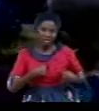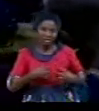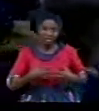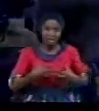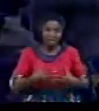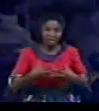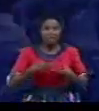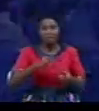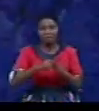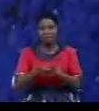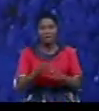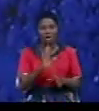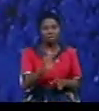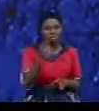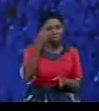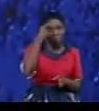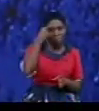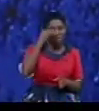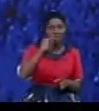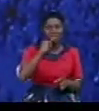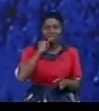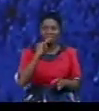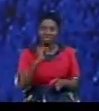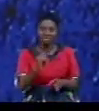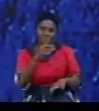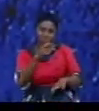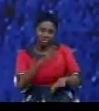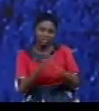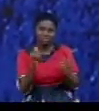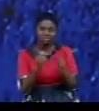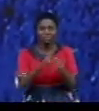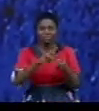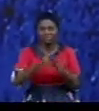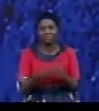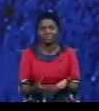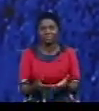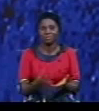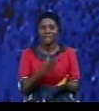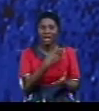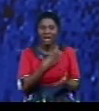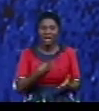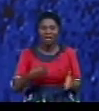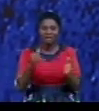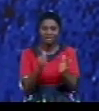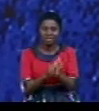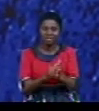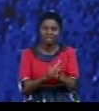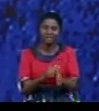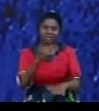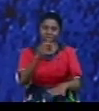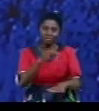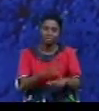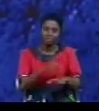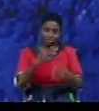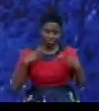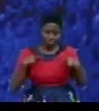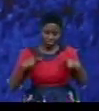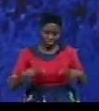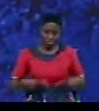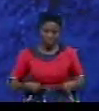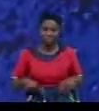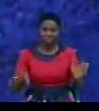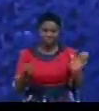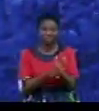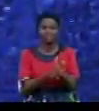fear your mind is affected and you think wrong and it affects your health but even shorten your